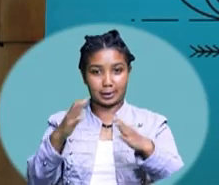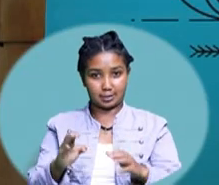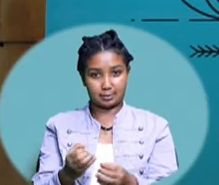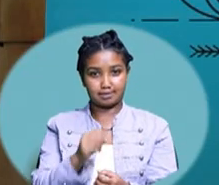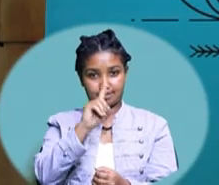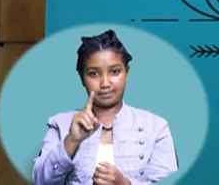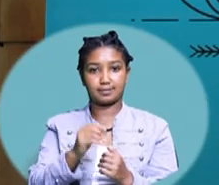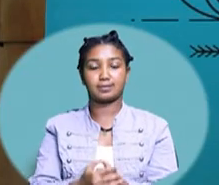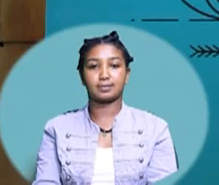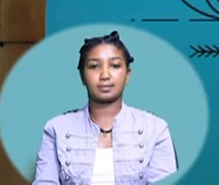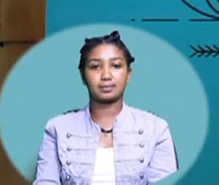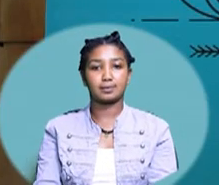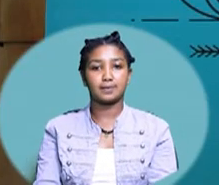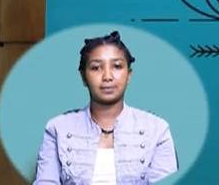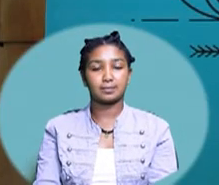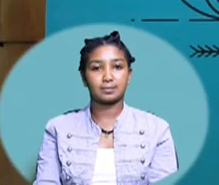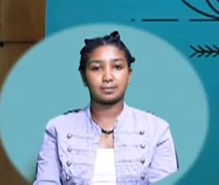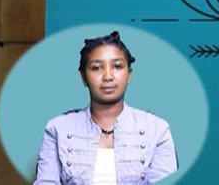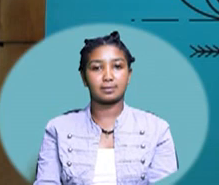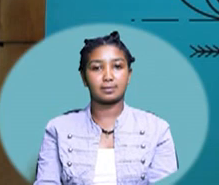the work done.